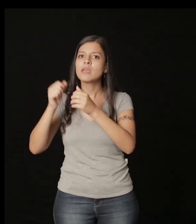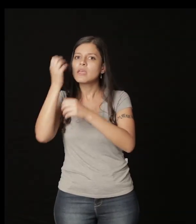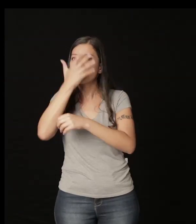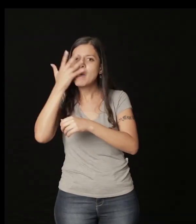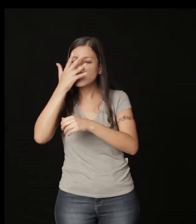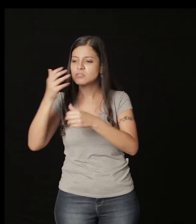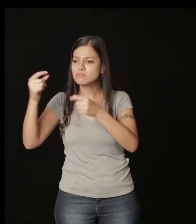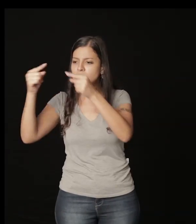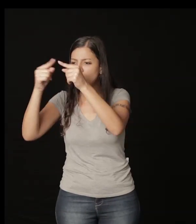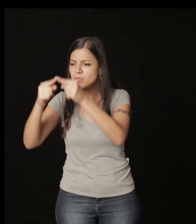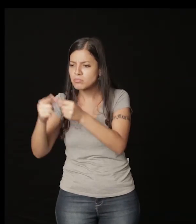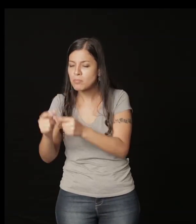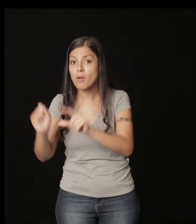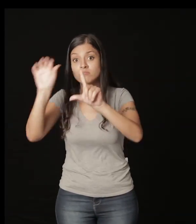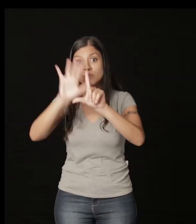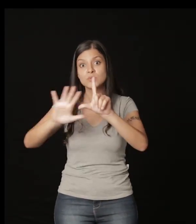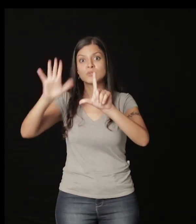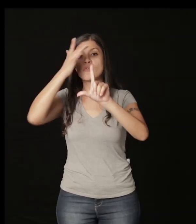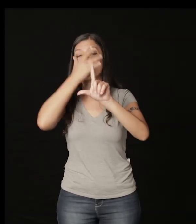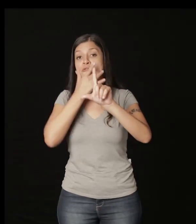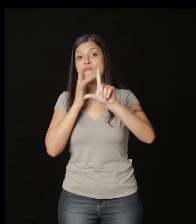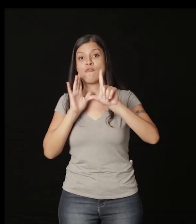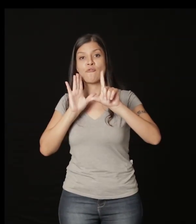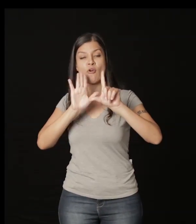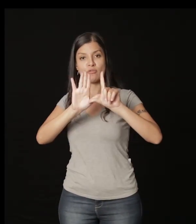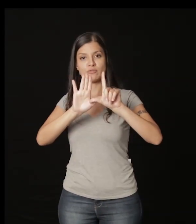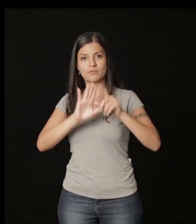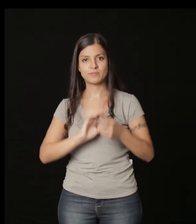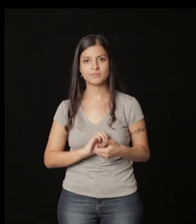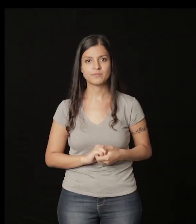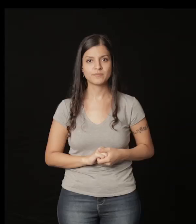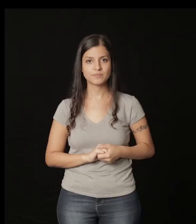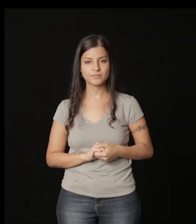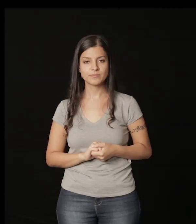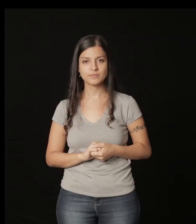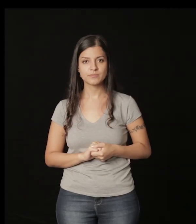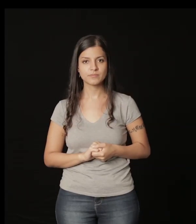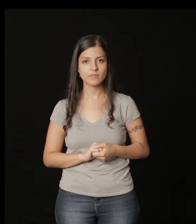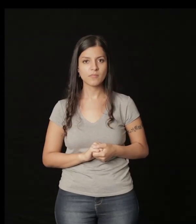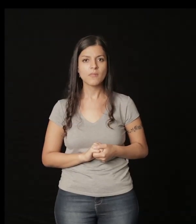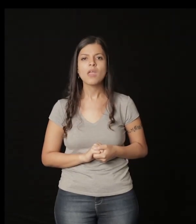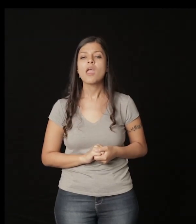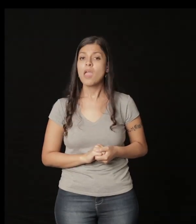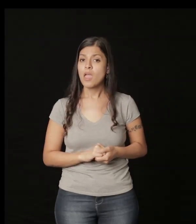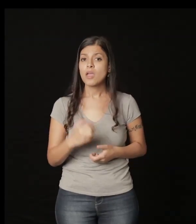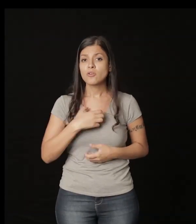and it's a facial recognition system. So